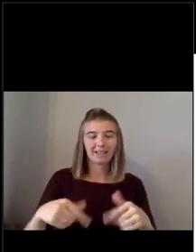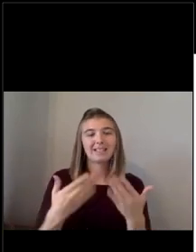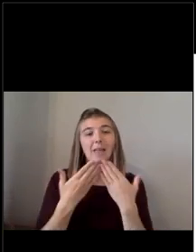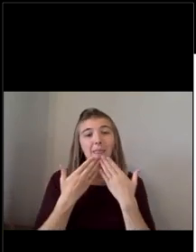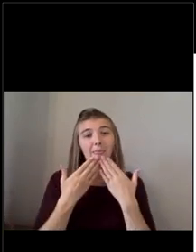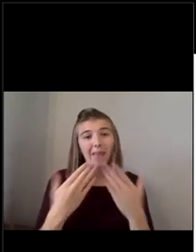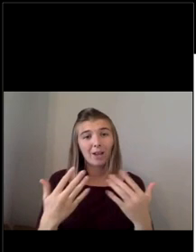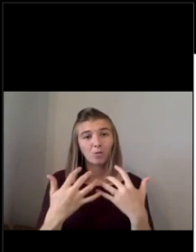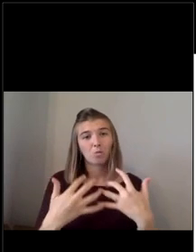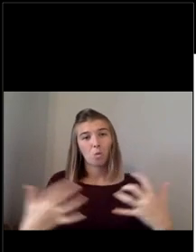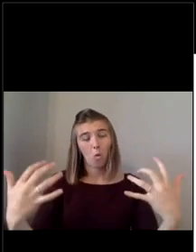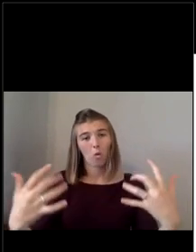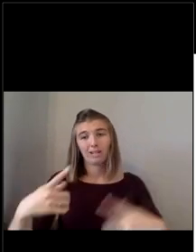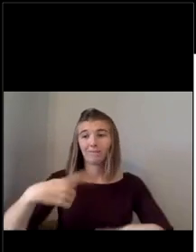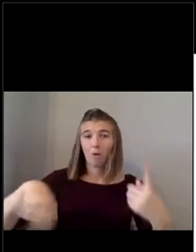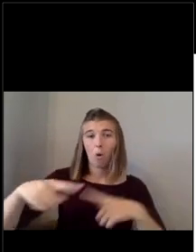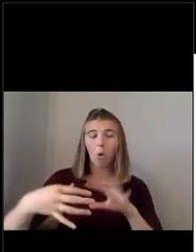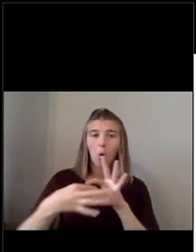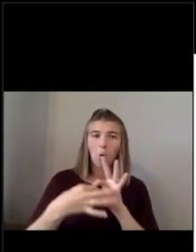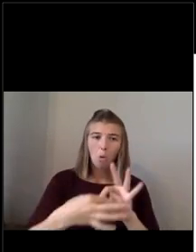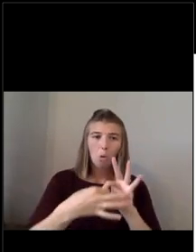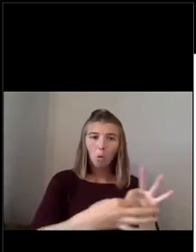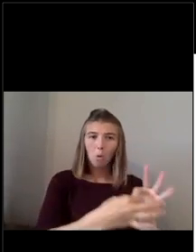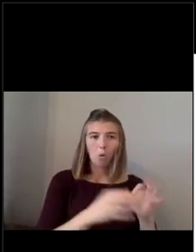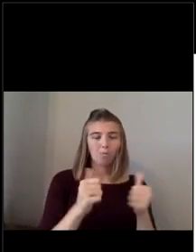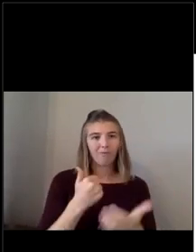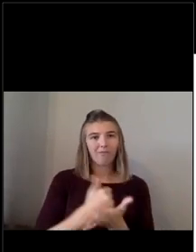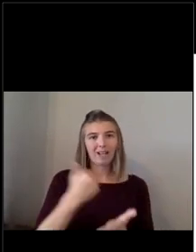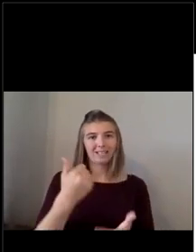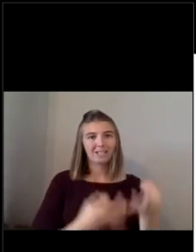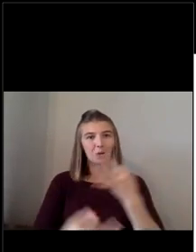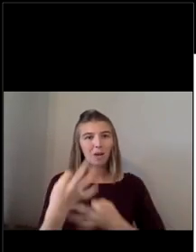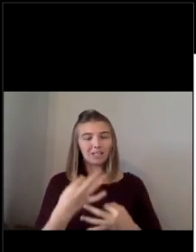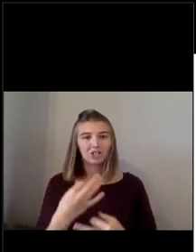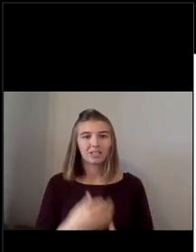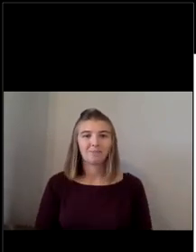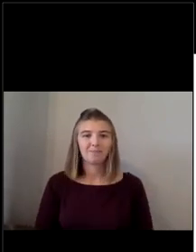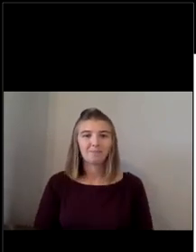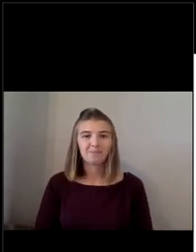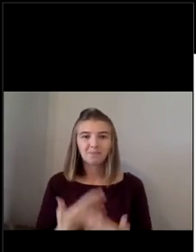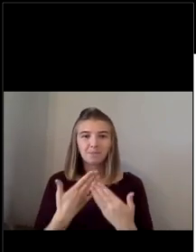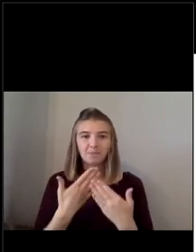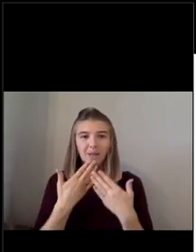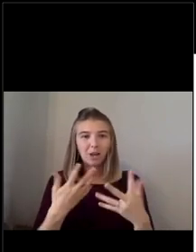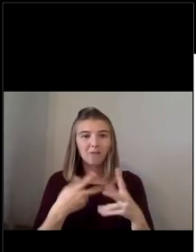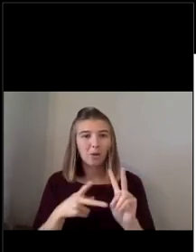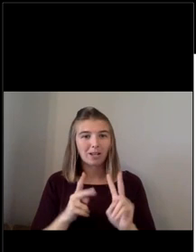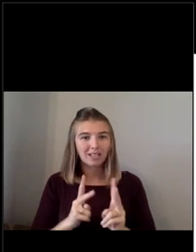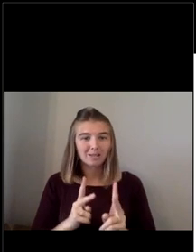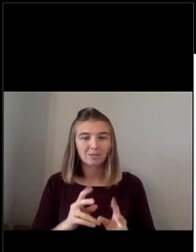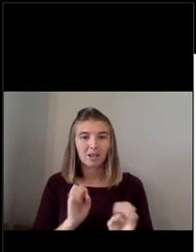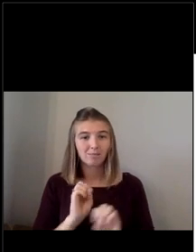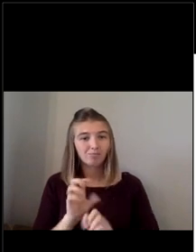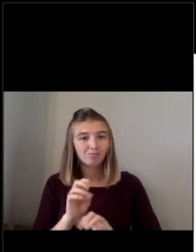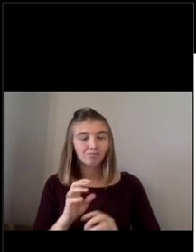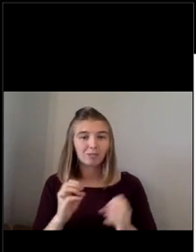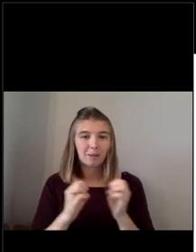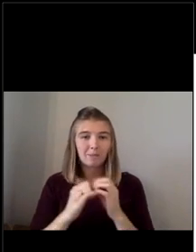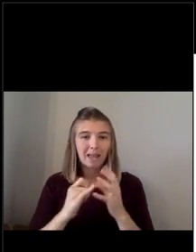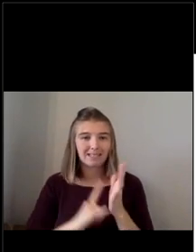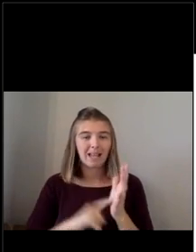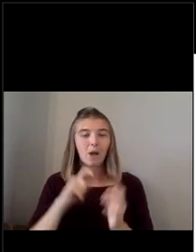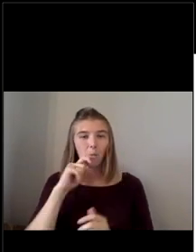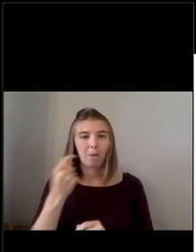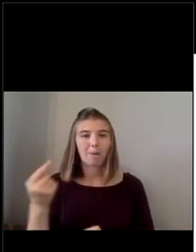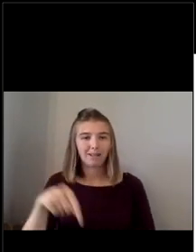for engaging, for asking great questions and for coming along. Thank you to Rachel for doing the BSL translation once again. She'll be with us